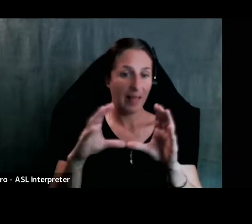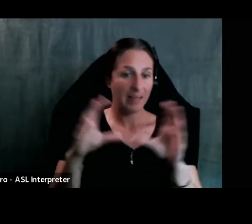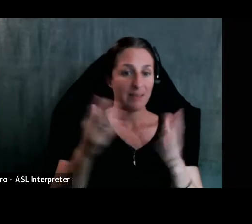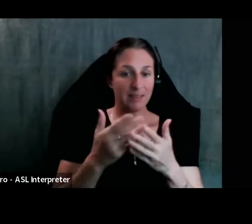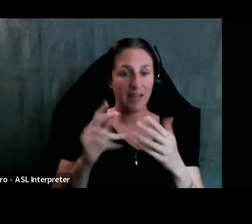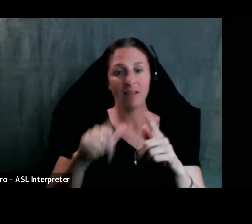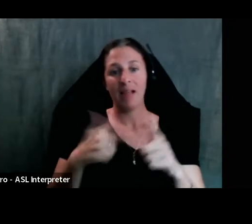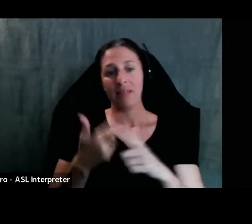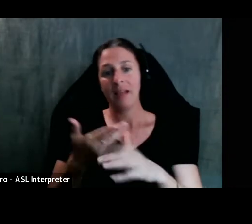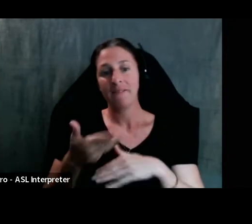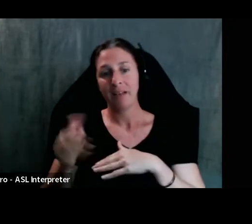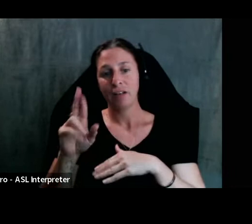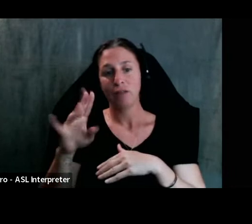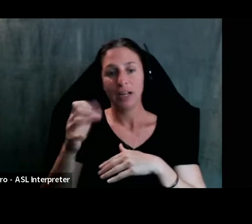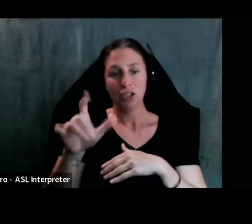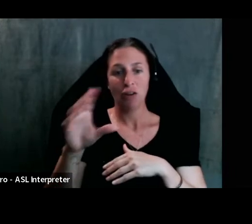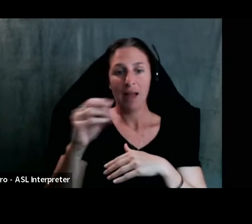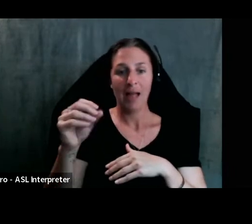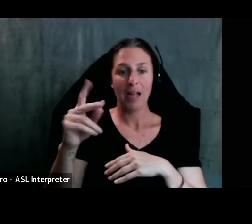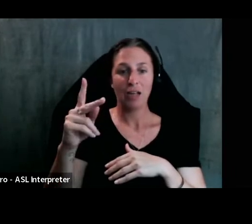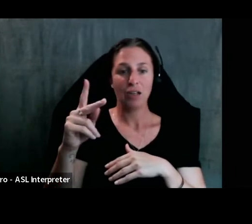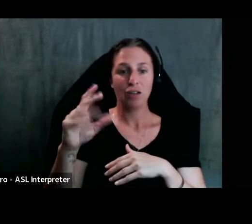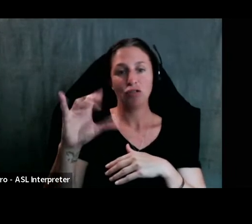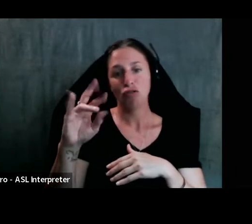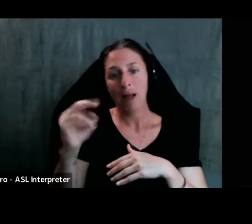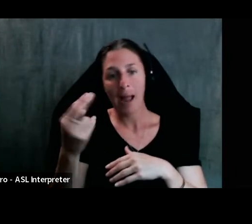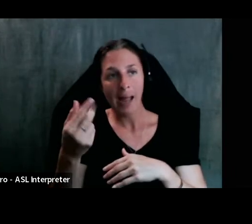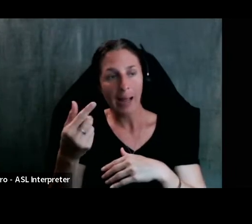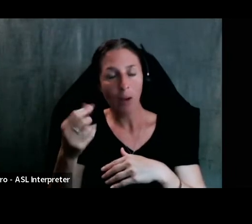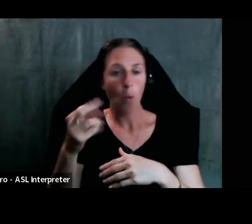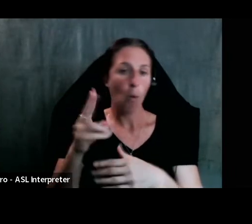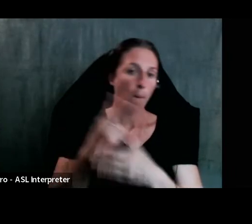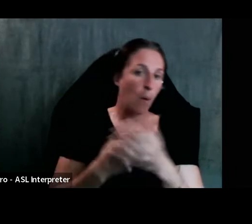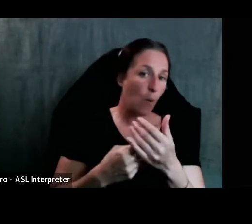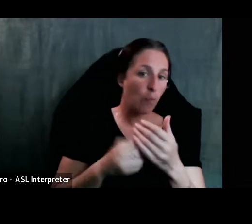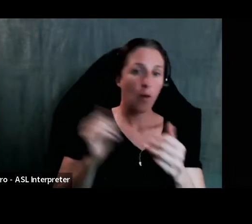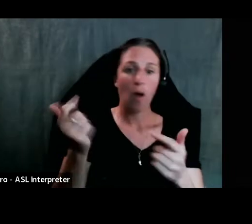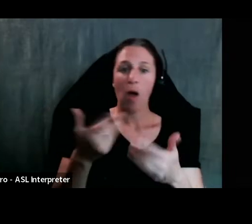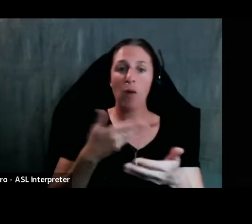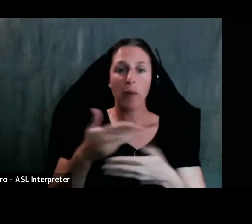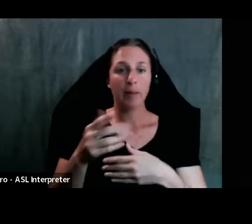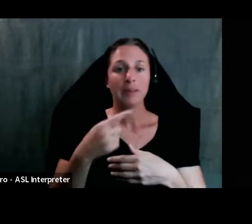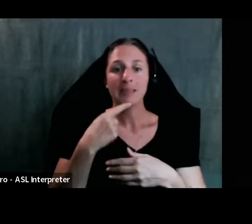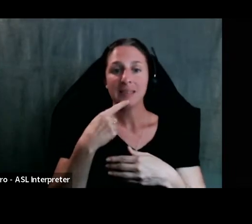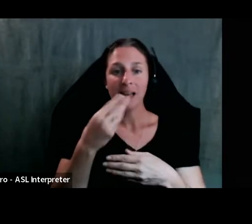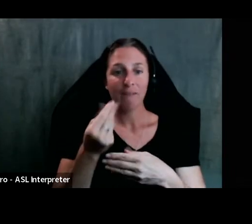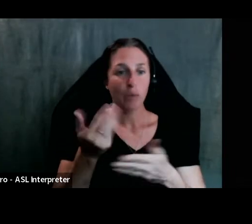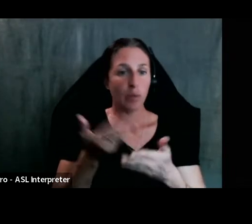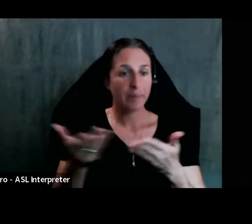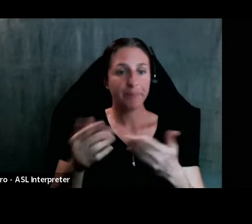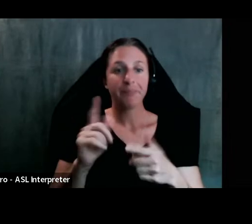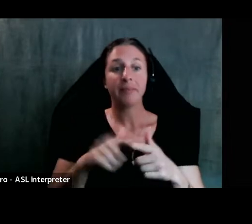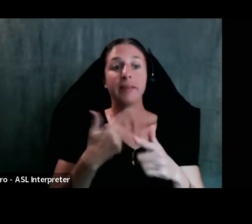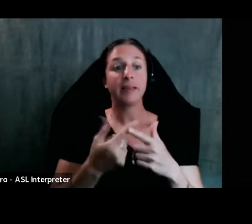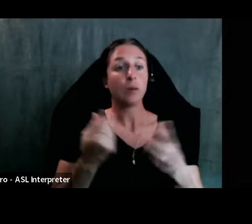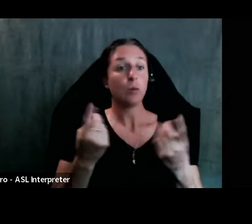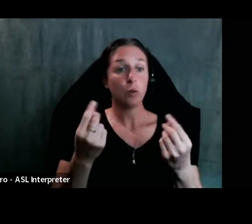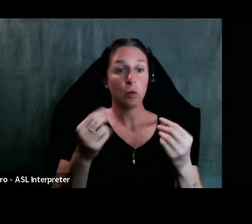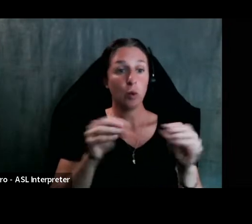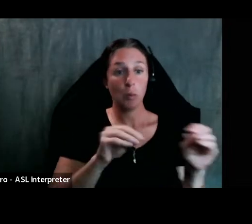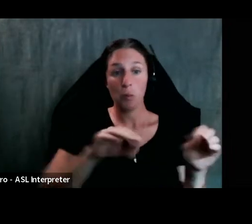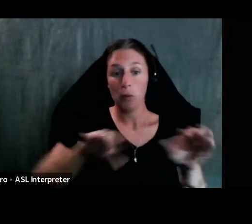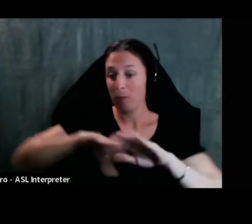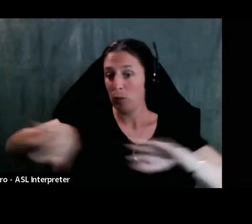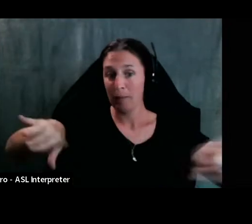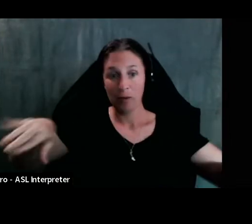Rachel and Craig, or just I'm not sure who, both, all are welcome to say a few words. And then what I want to do is move this, and we're